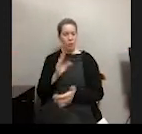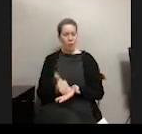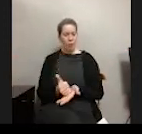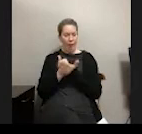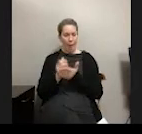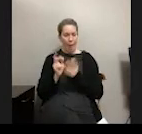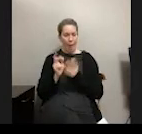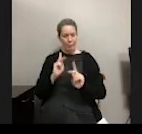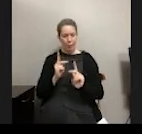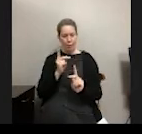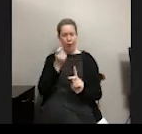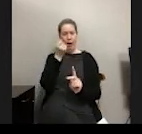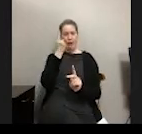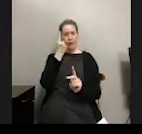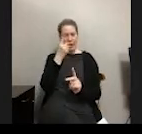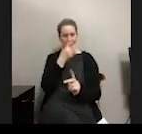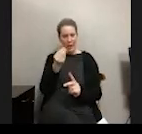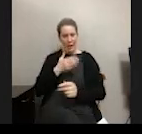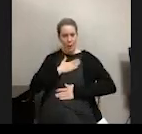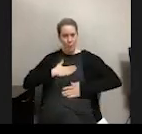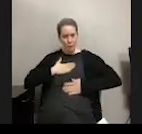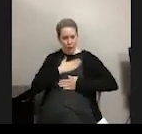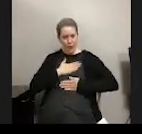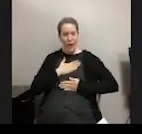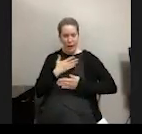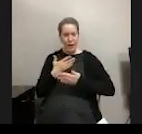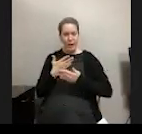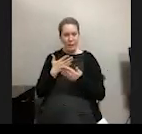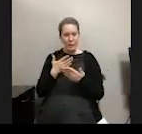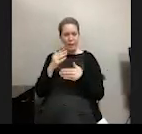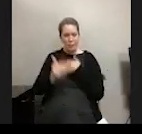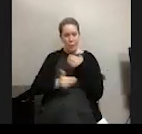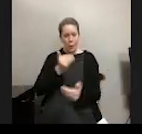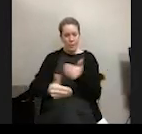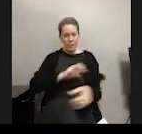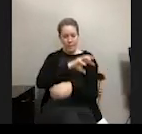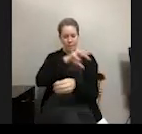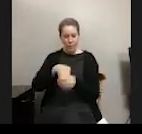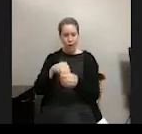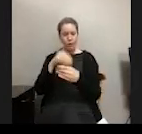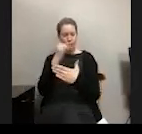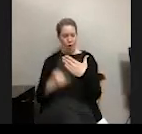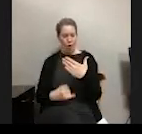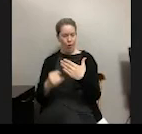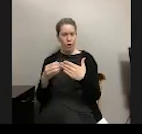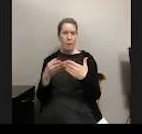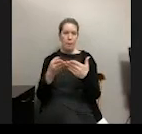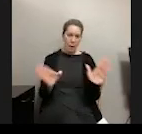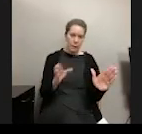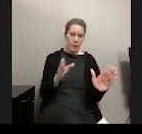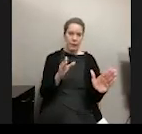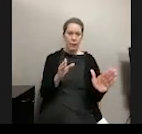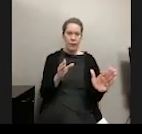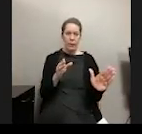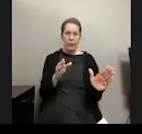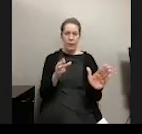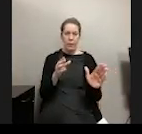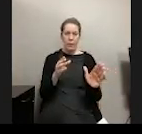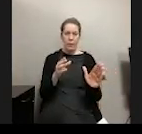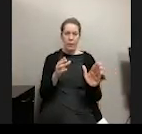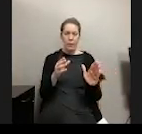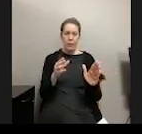this, I feel that can work both for the artists involved in public art and for the public who are going to be living with public